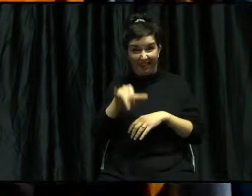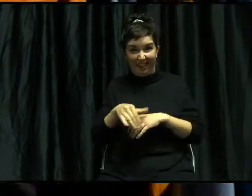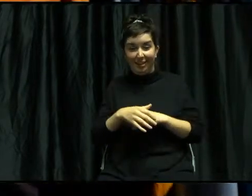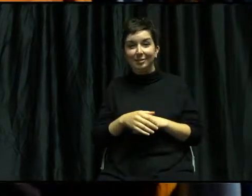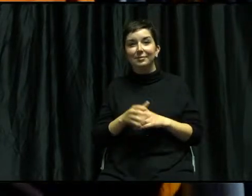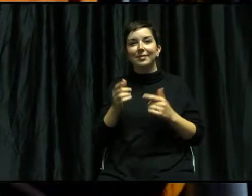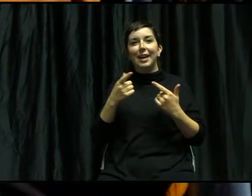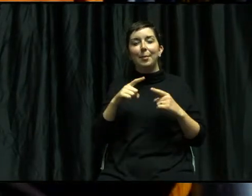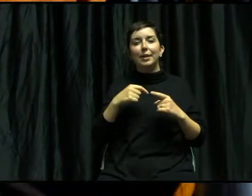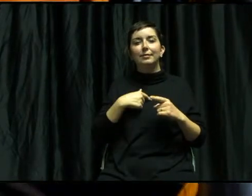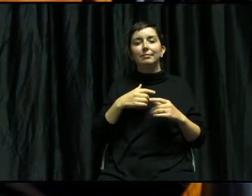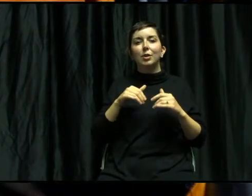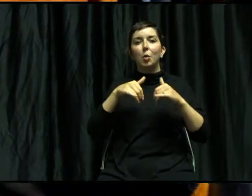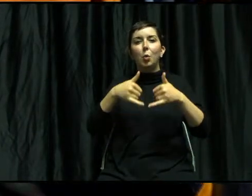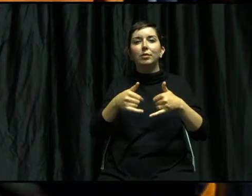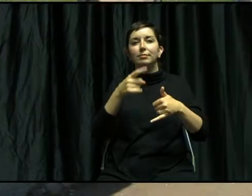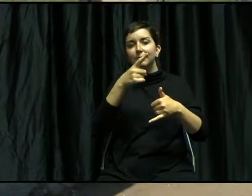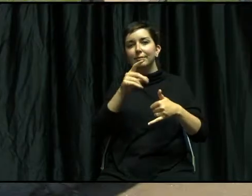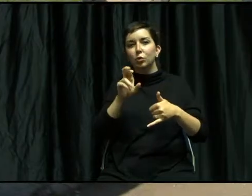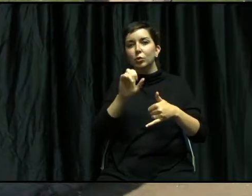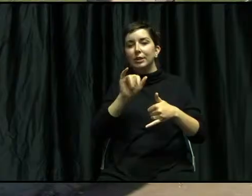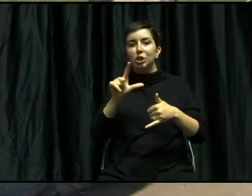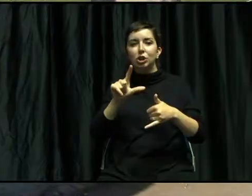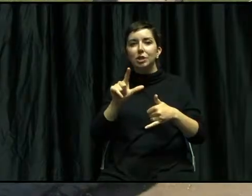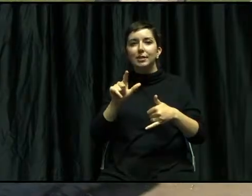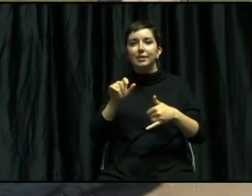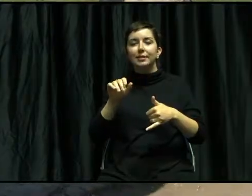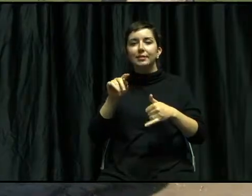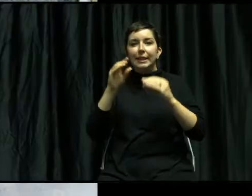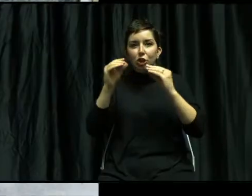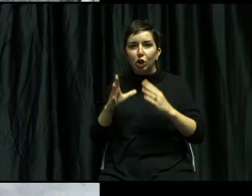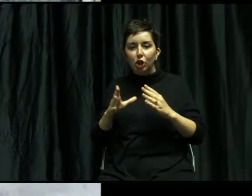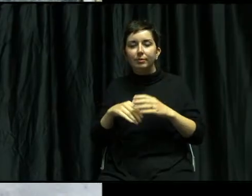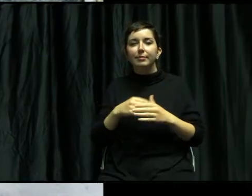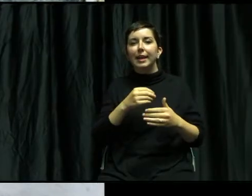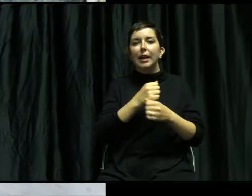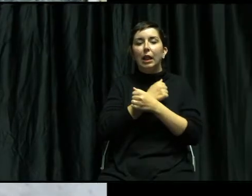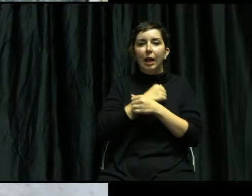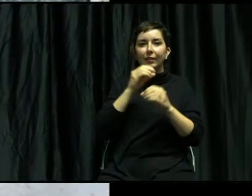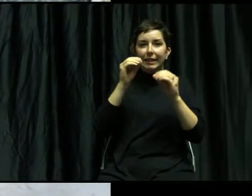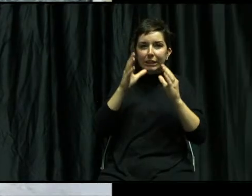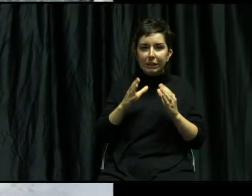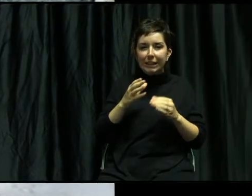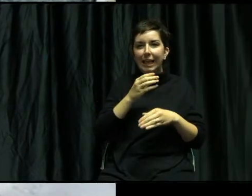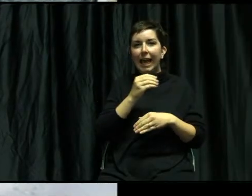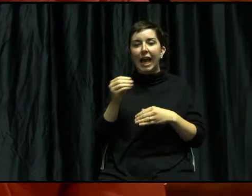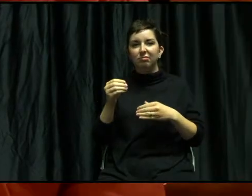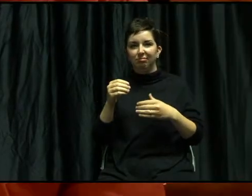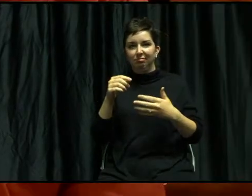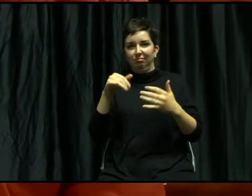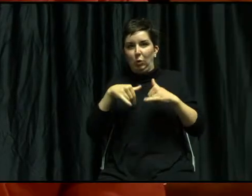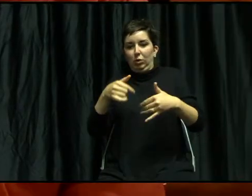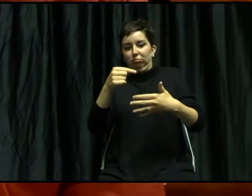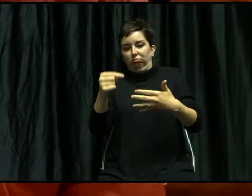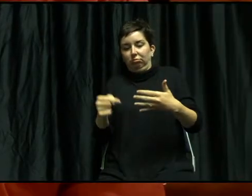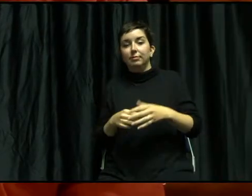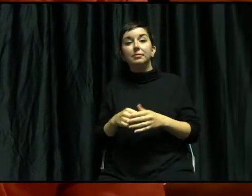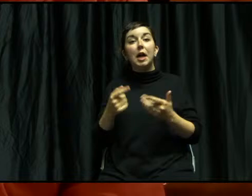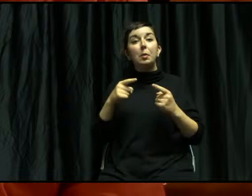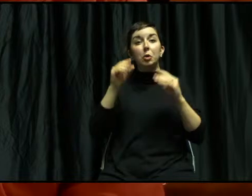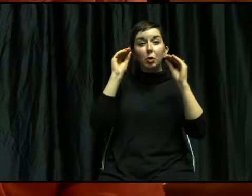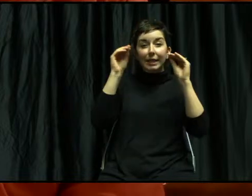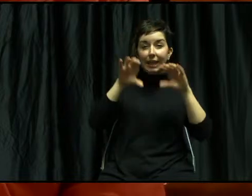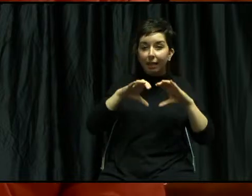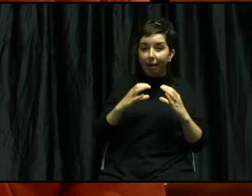including the Crystal Crest Master Teacher, Lowe Innovative Teaching, and H. Aldous Dixon Awards. When you're teaching a class and